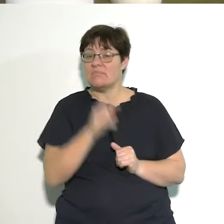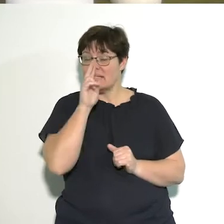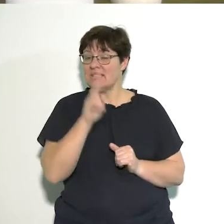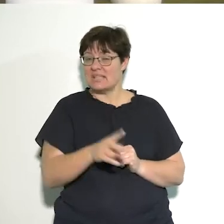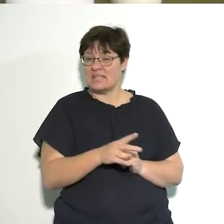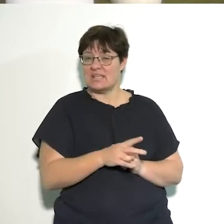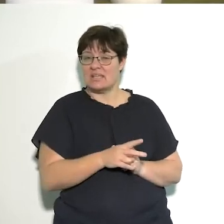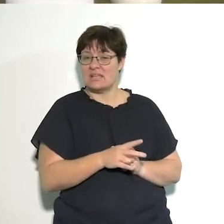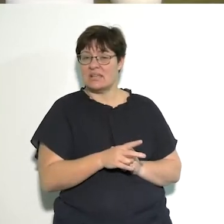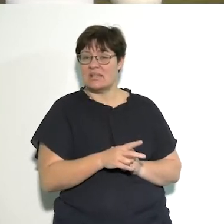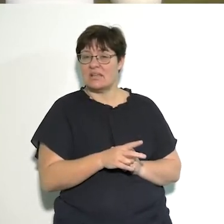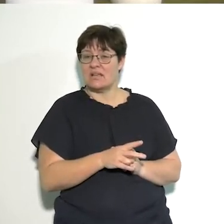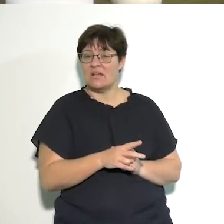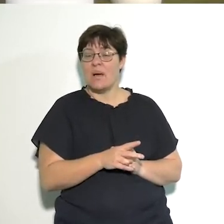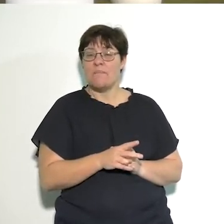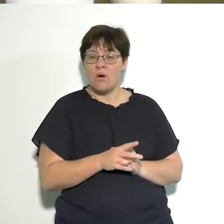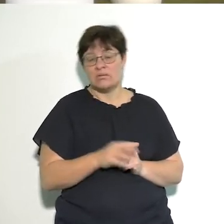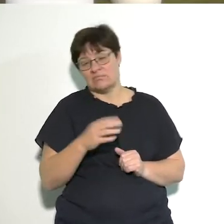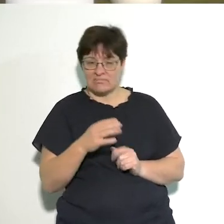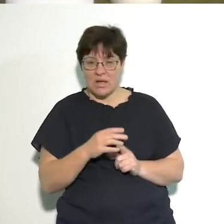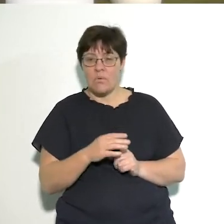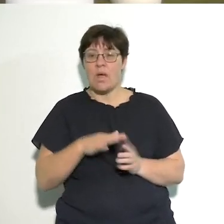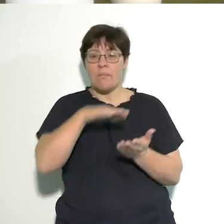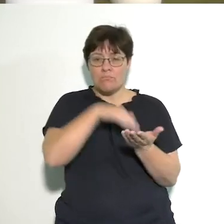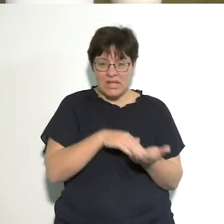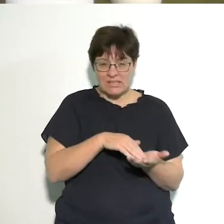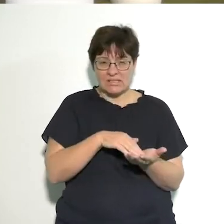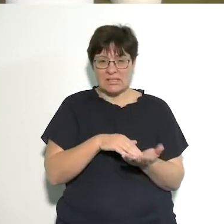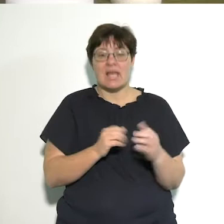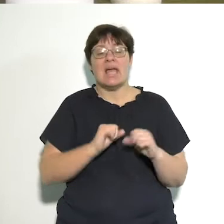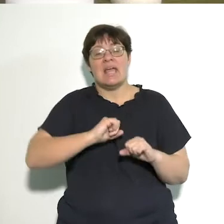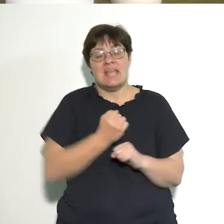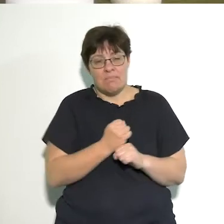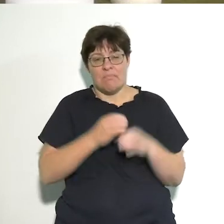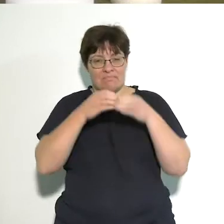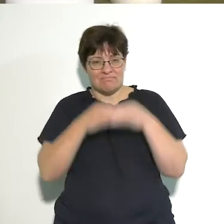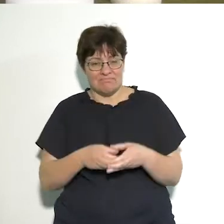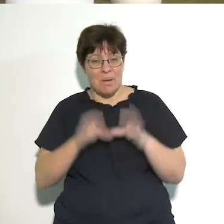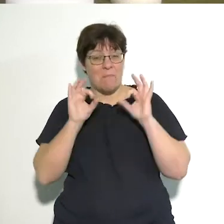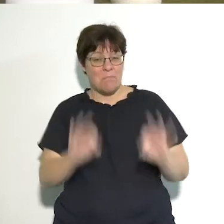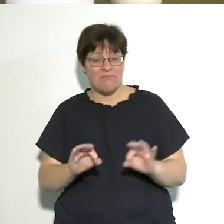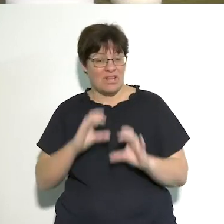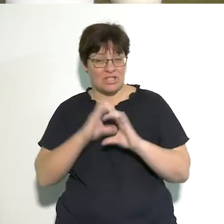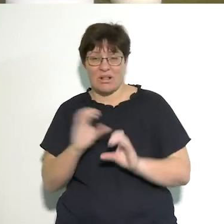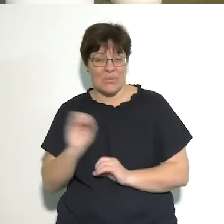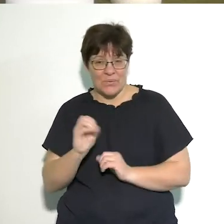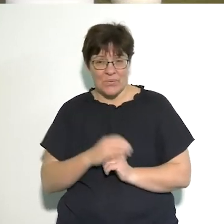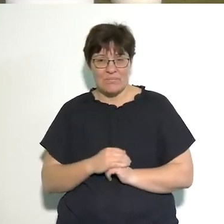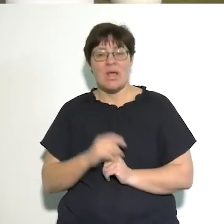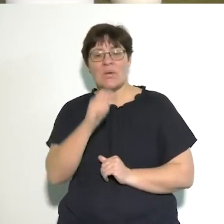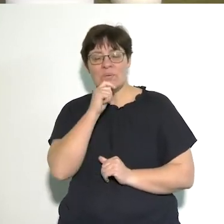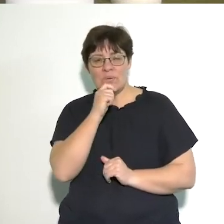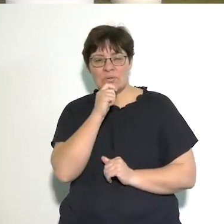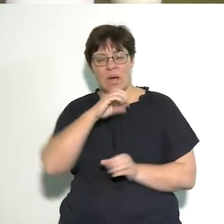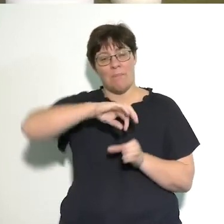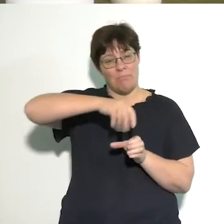you can see here, my circles actually go quite wonky. So as I pressed, it didn't keep the format of a perfect circle. So you can